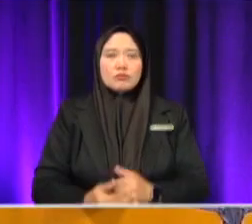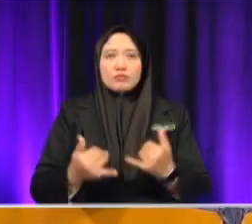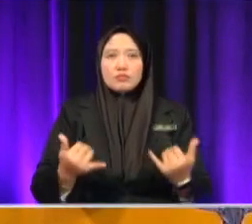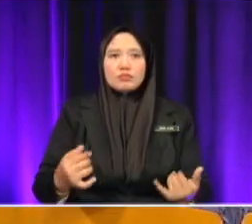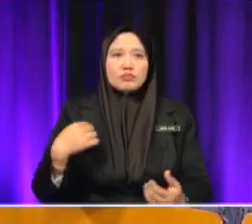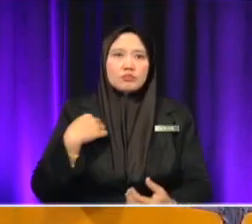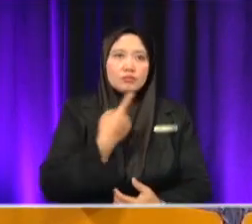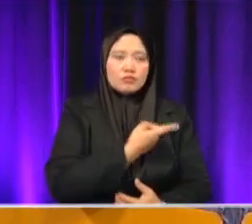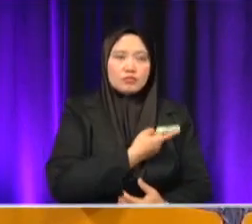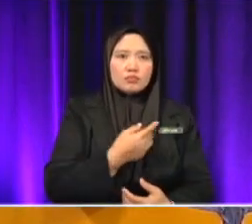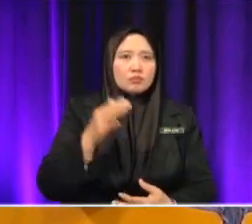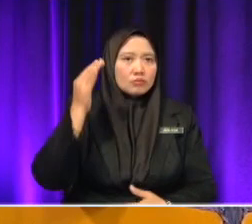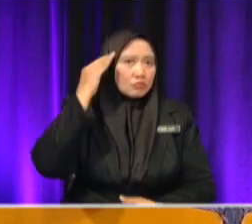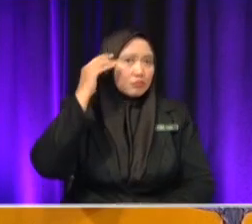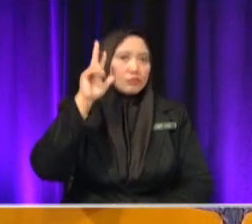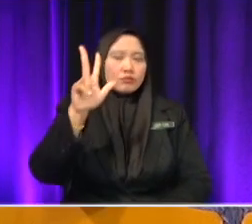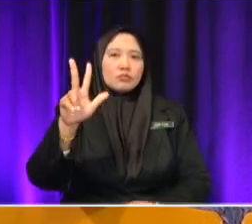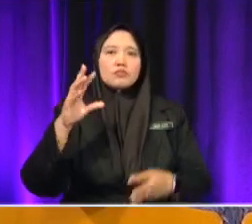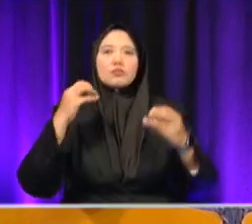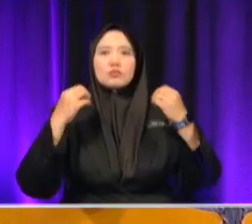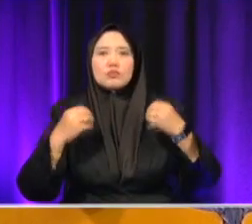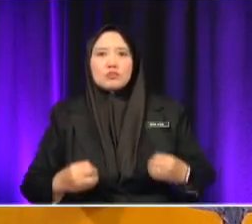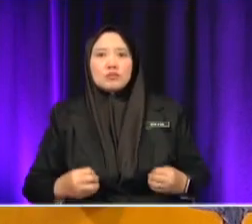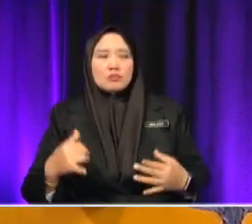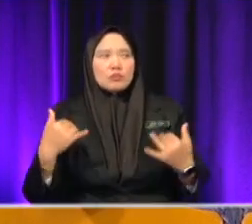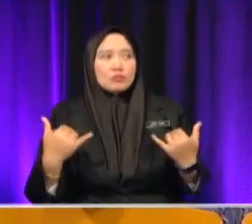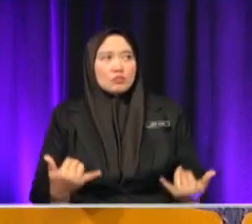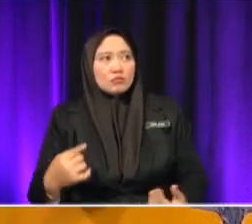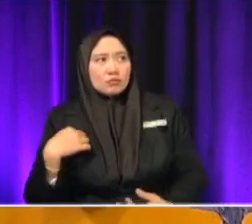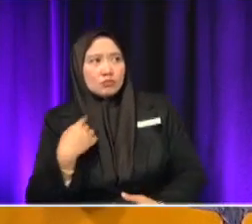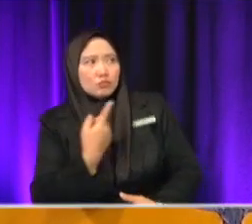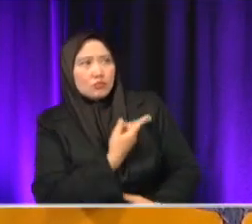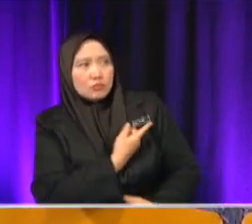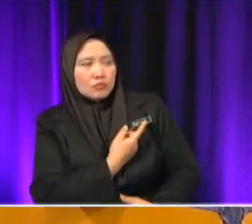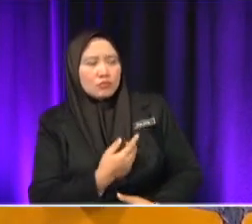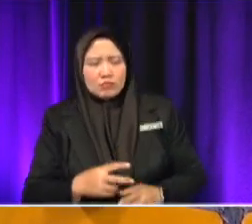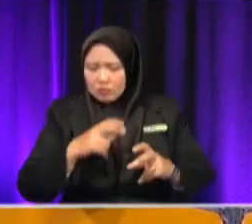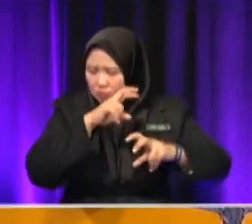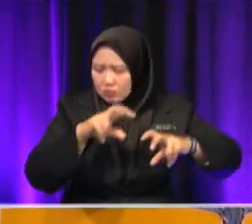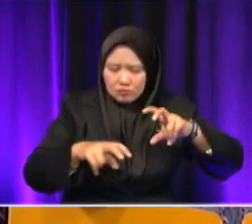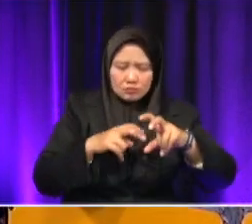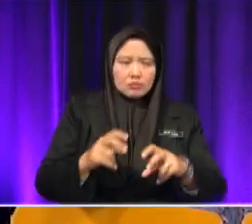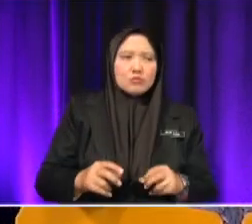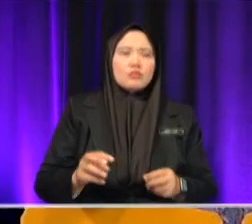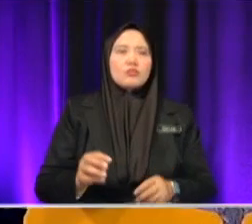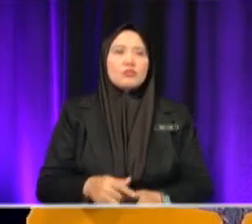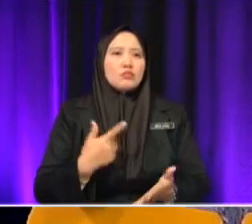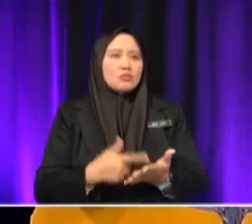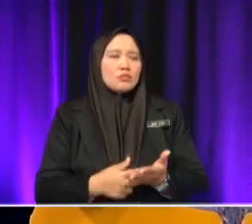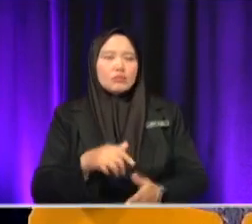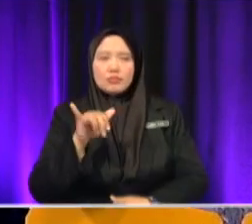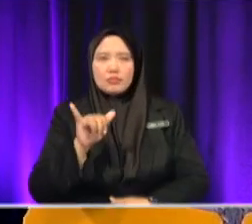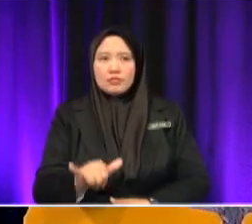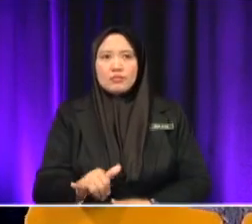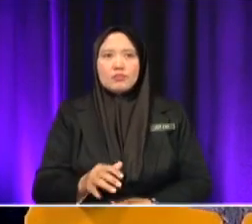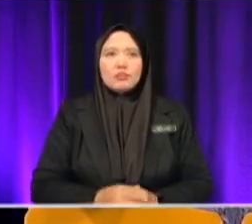to know 3 organizations. Now we are about to discover more organizations that help people. Okay, so viewers